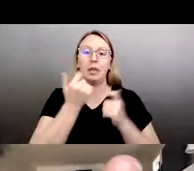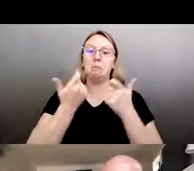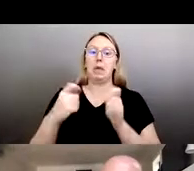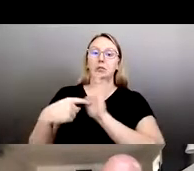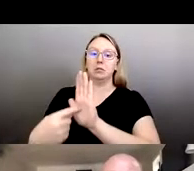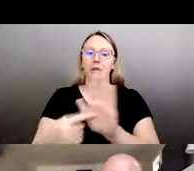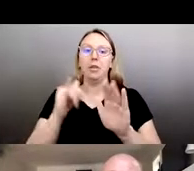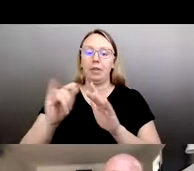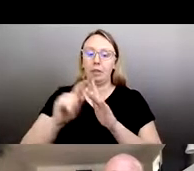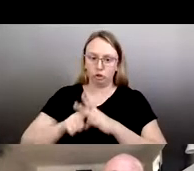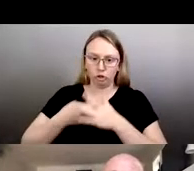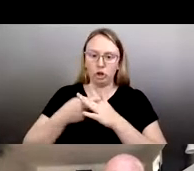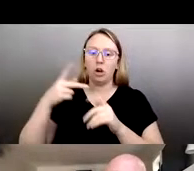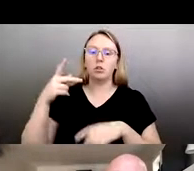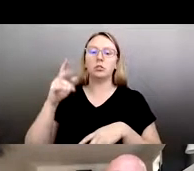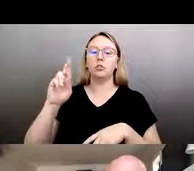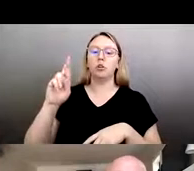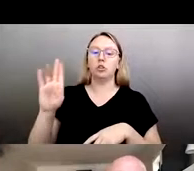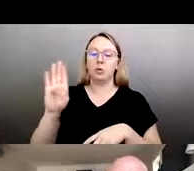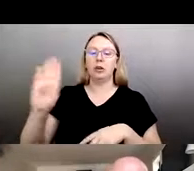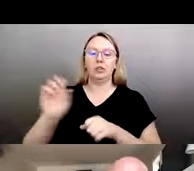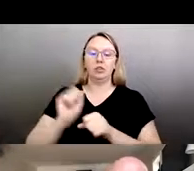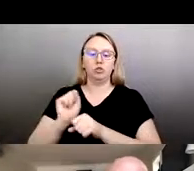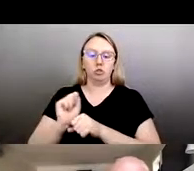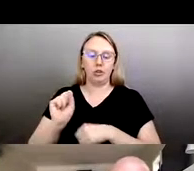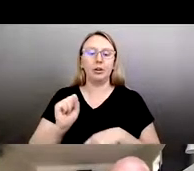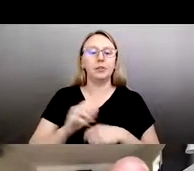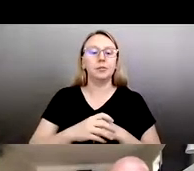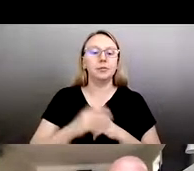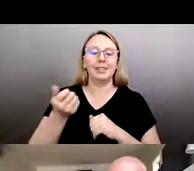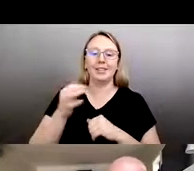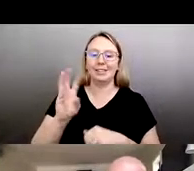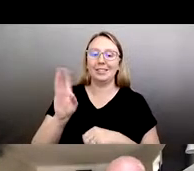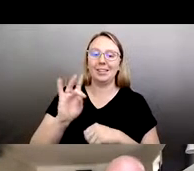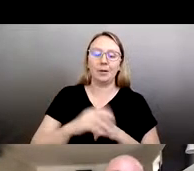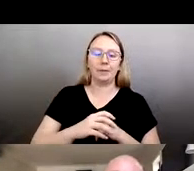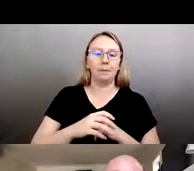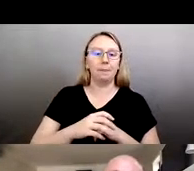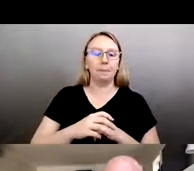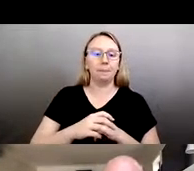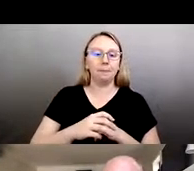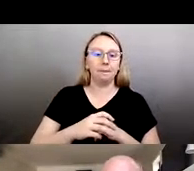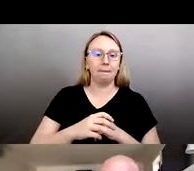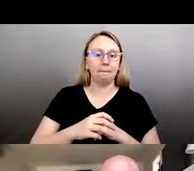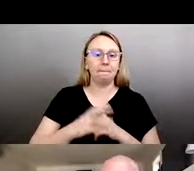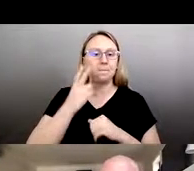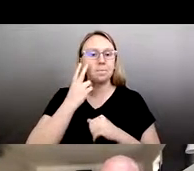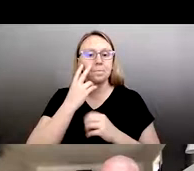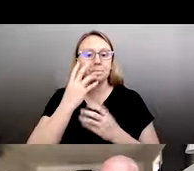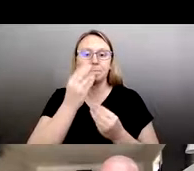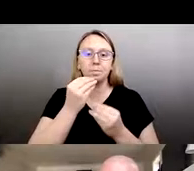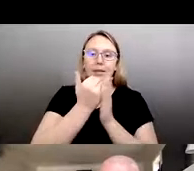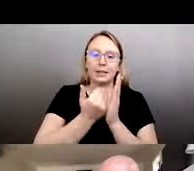Image, 1968 at the Hyde Park Art Center. We see these really great price lists that they made by hand